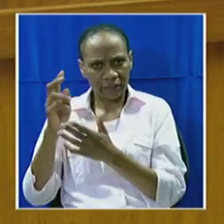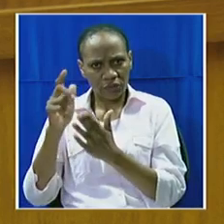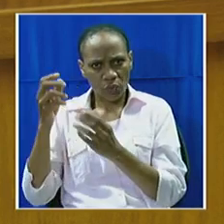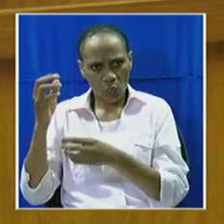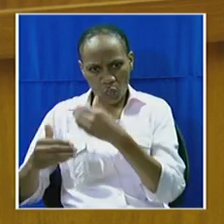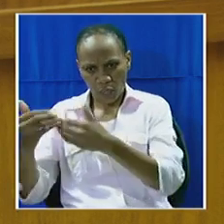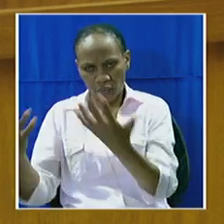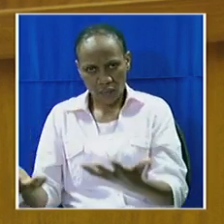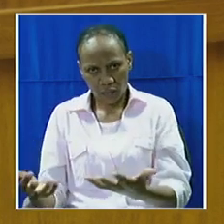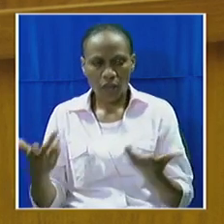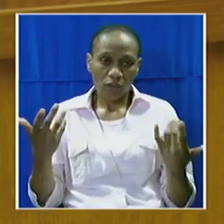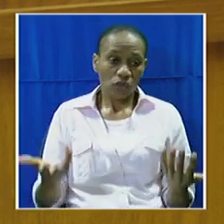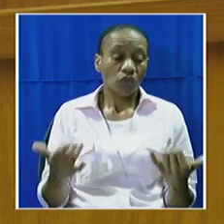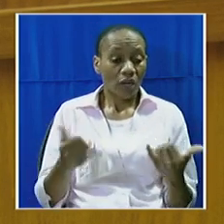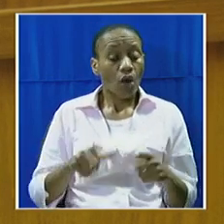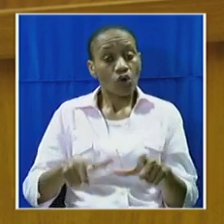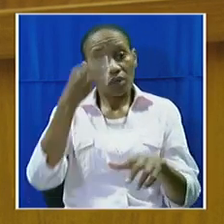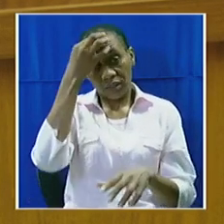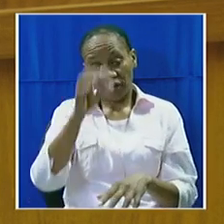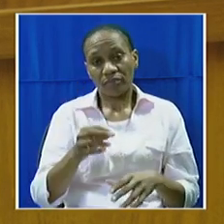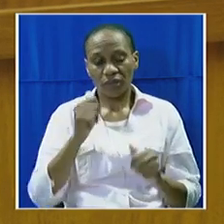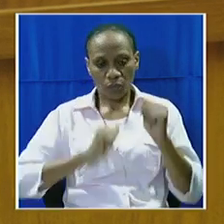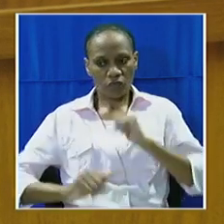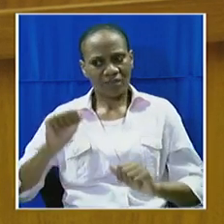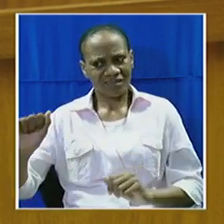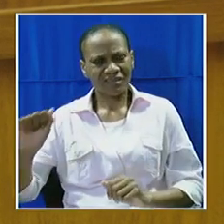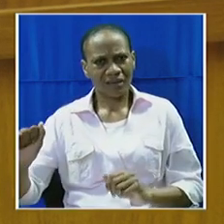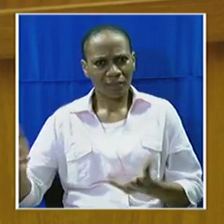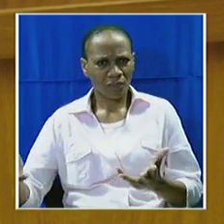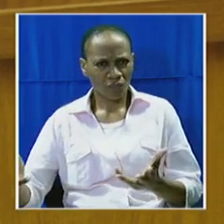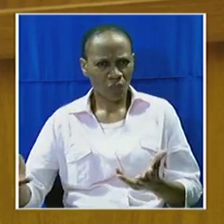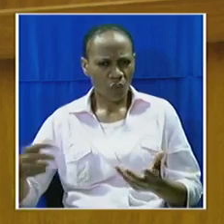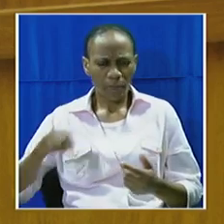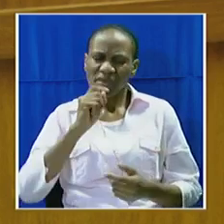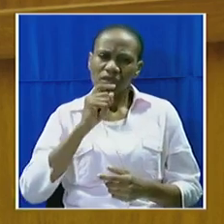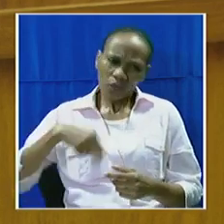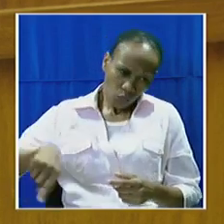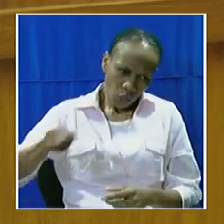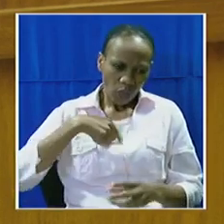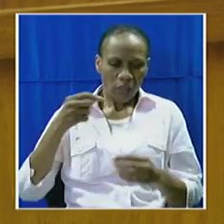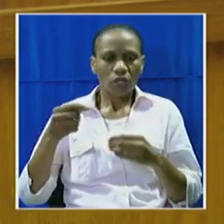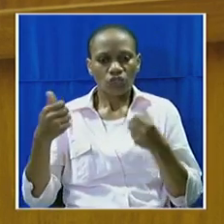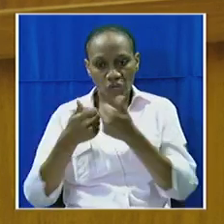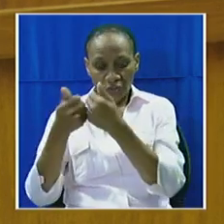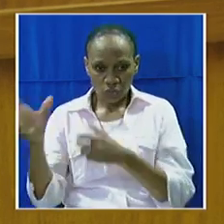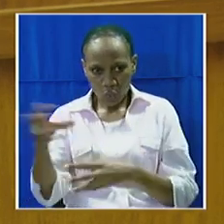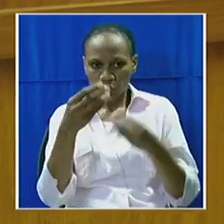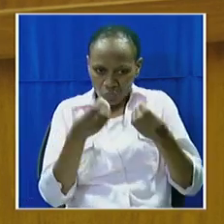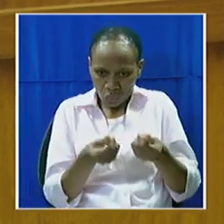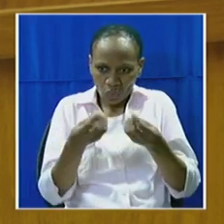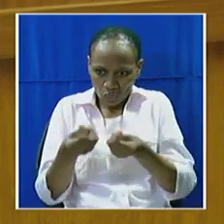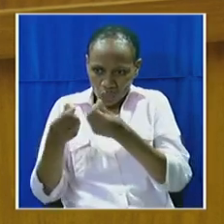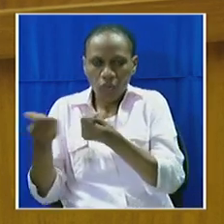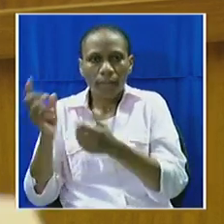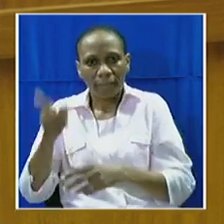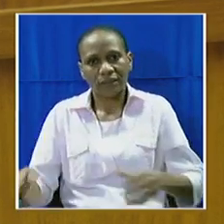rate at which local government performs, we must close all the loopholes in the